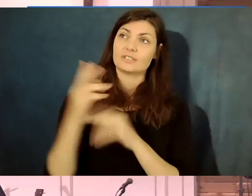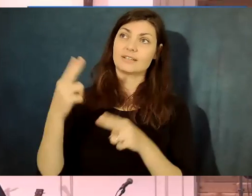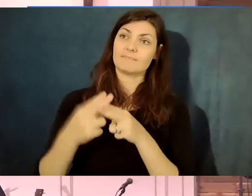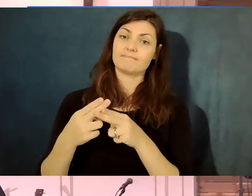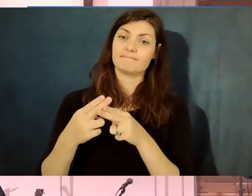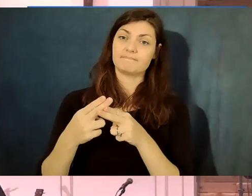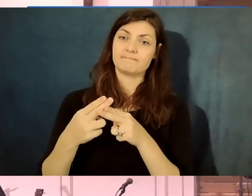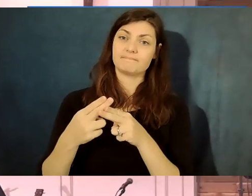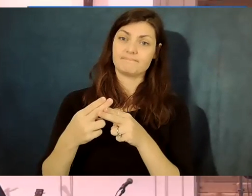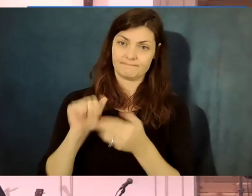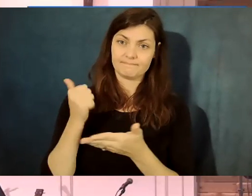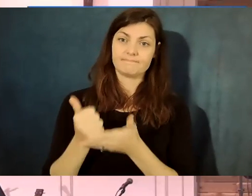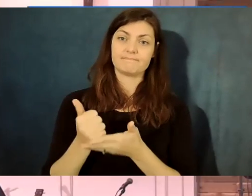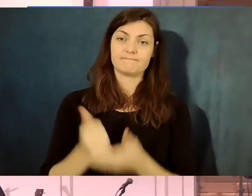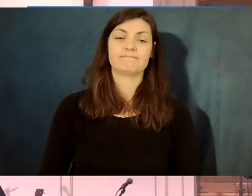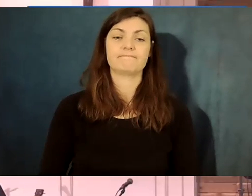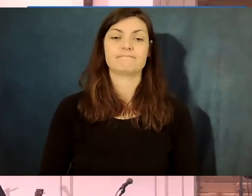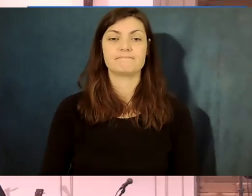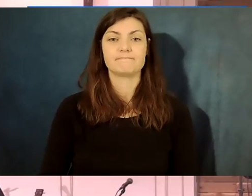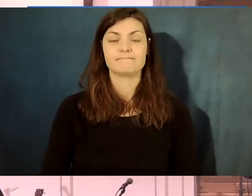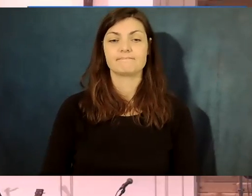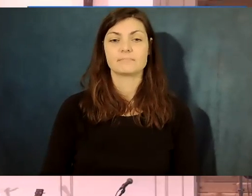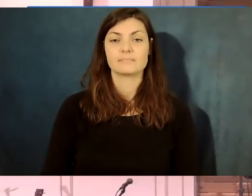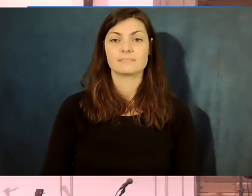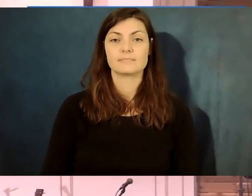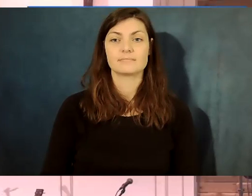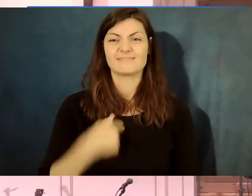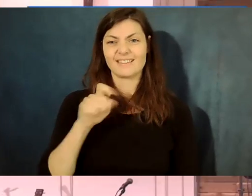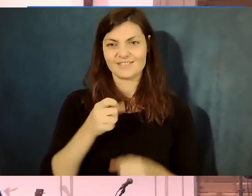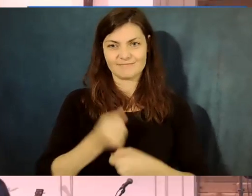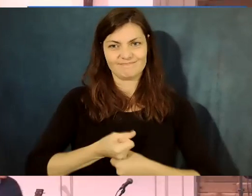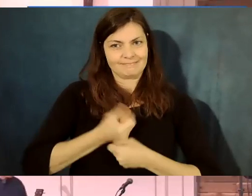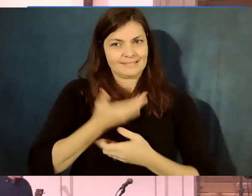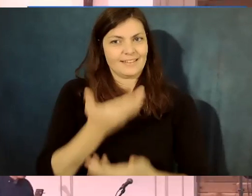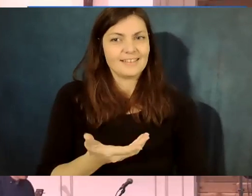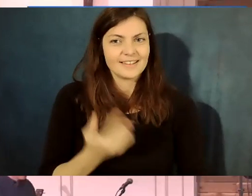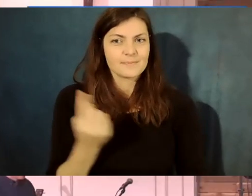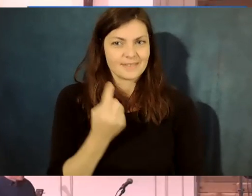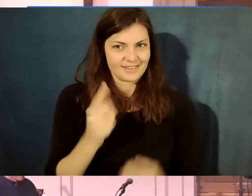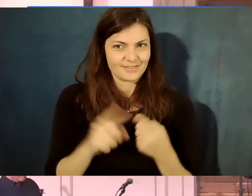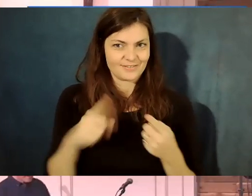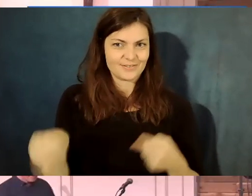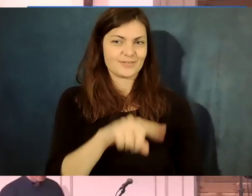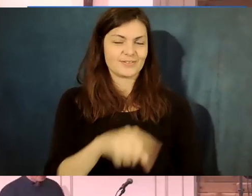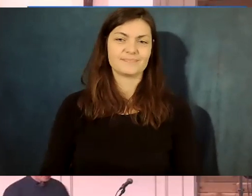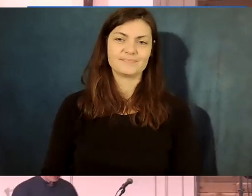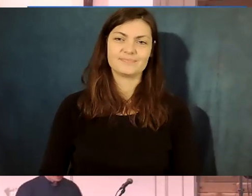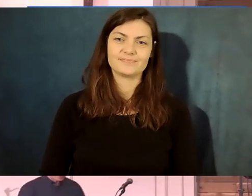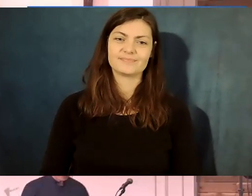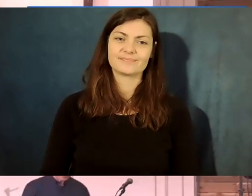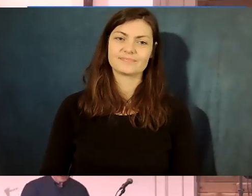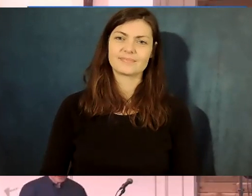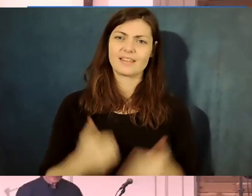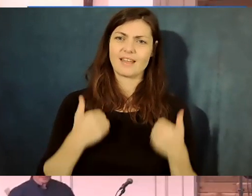name, amen. I have to confess something to you. I had this moment